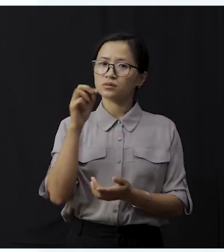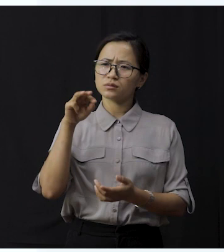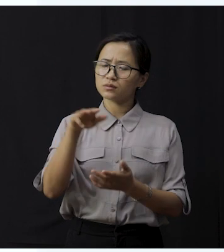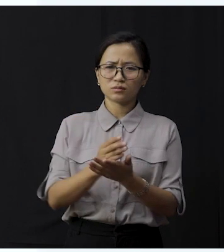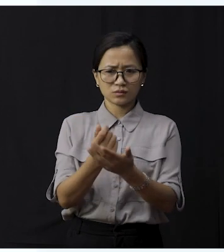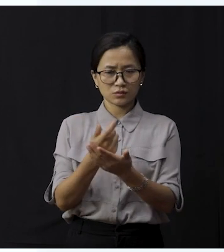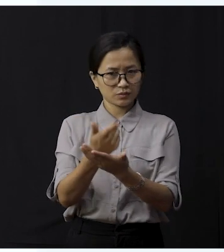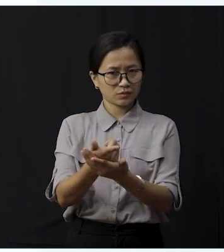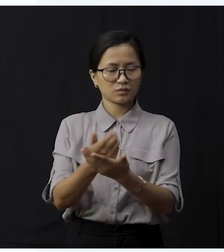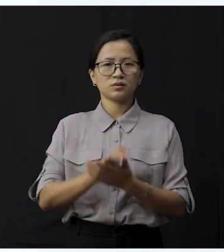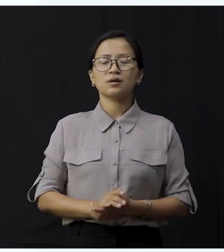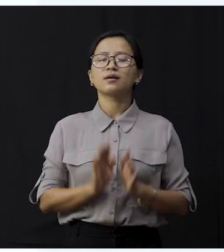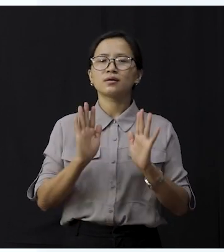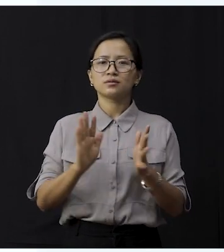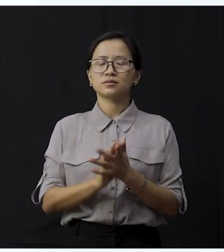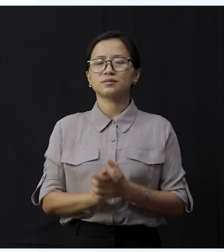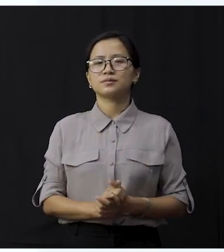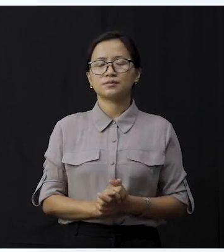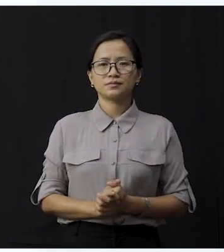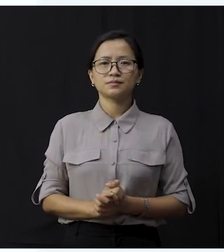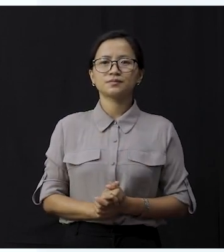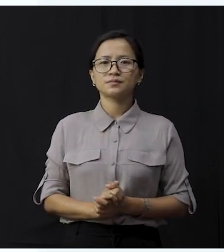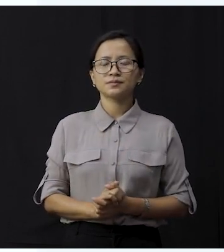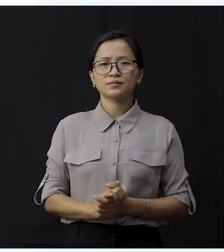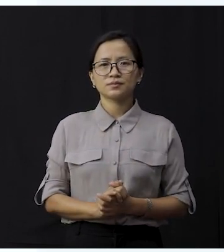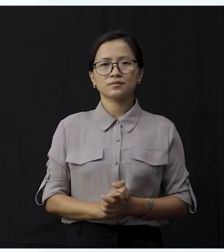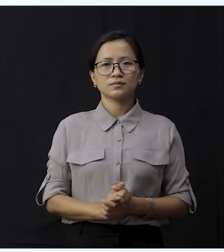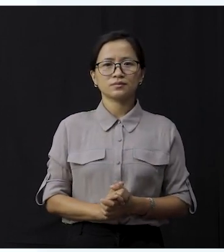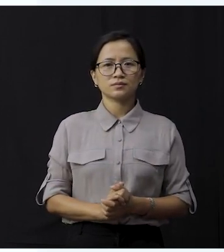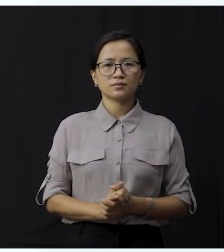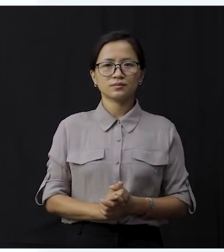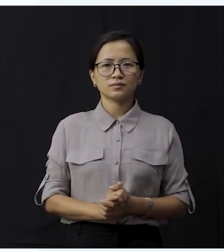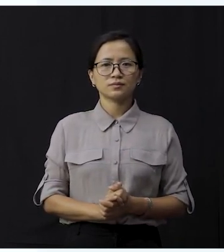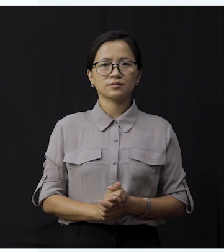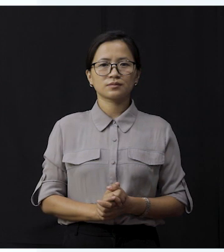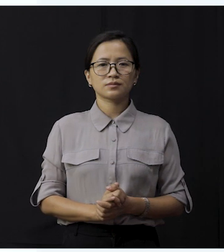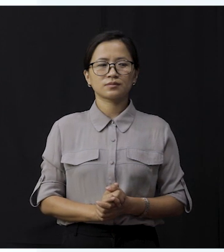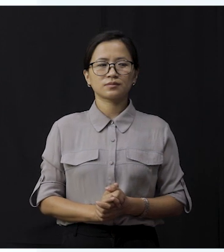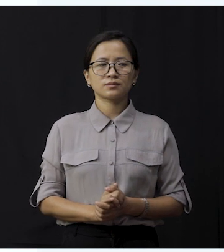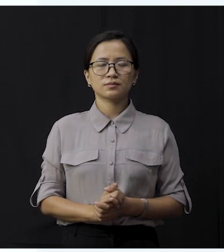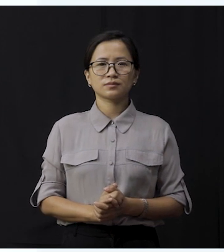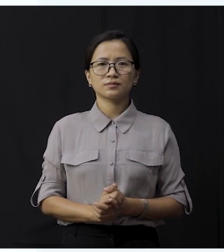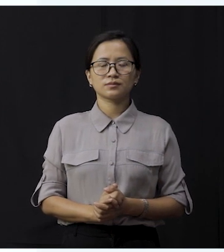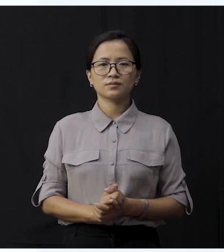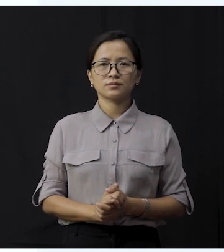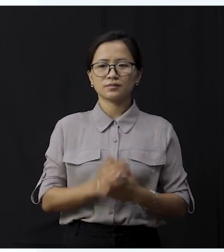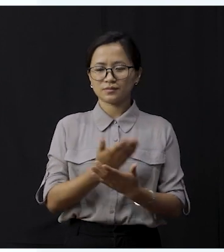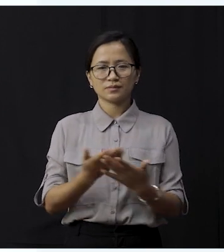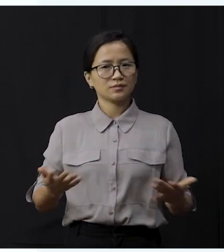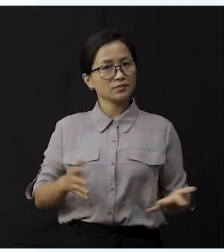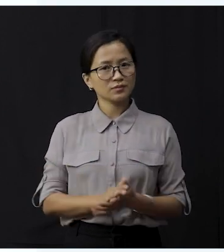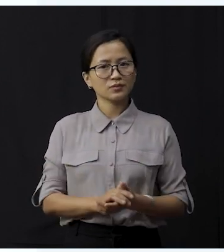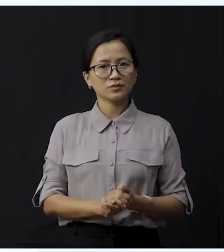and these things has a value. Okay, these things has a value, and this is the